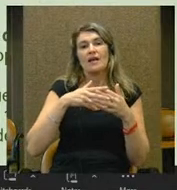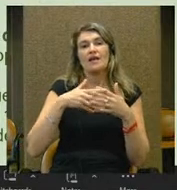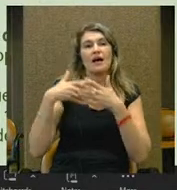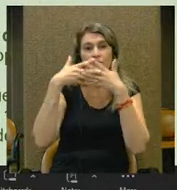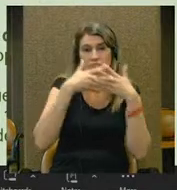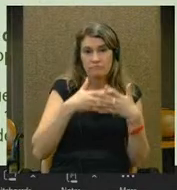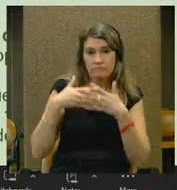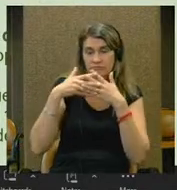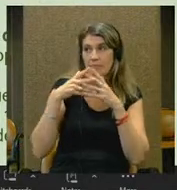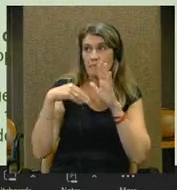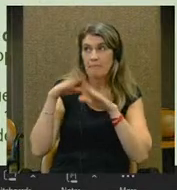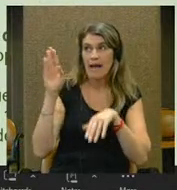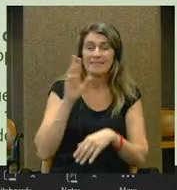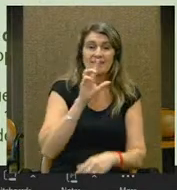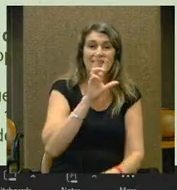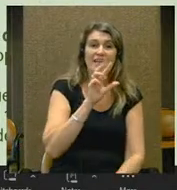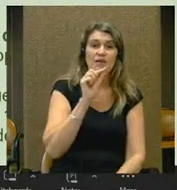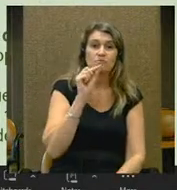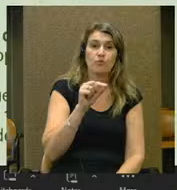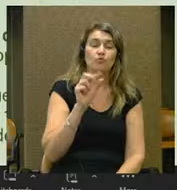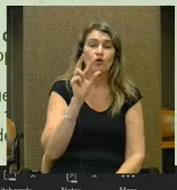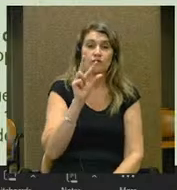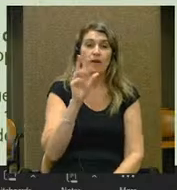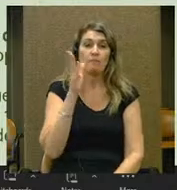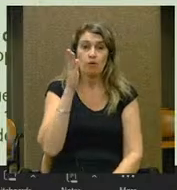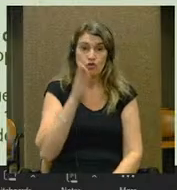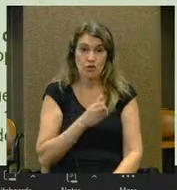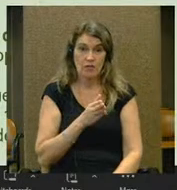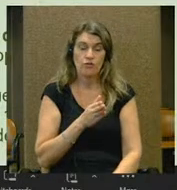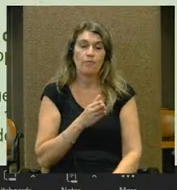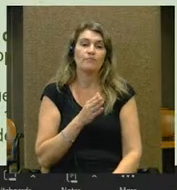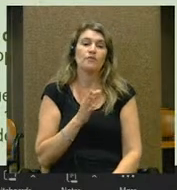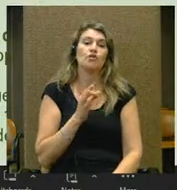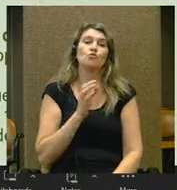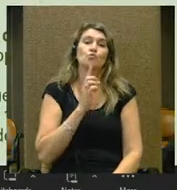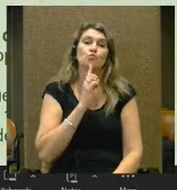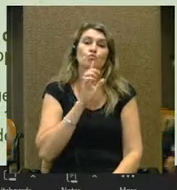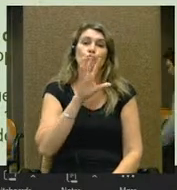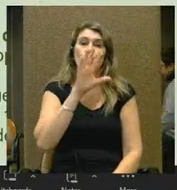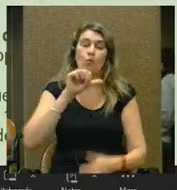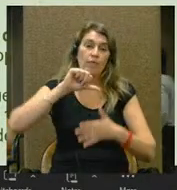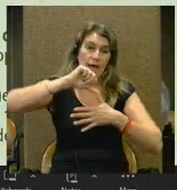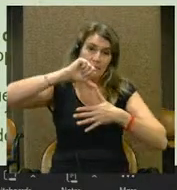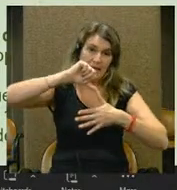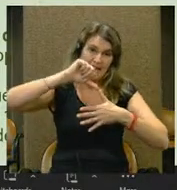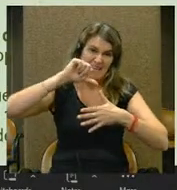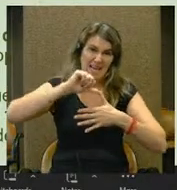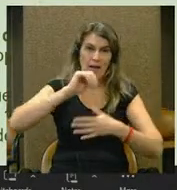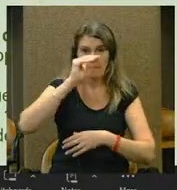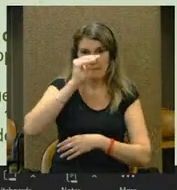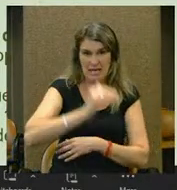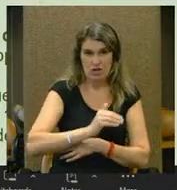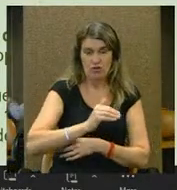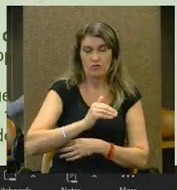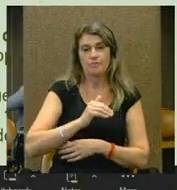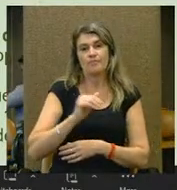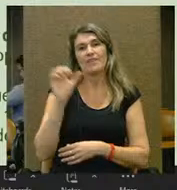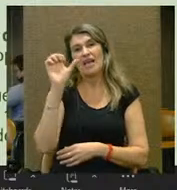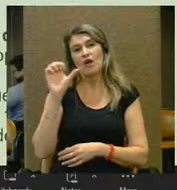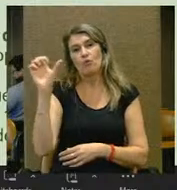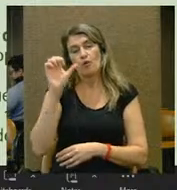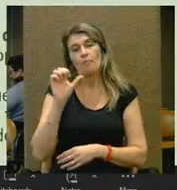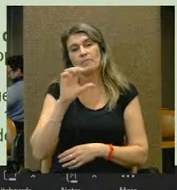3.3%. South America with the lowest, and Europe, Africa, and Asia somewhere in the middle. We have